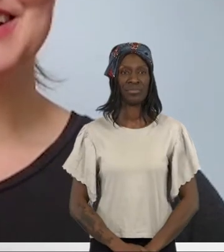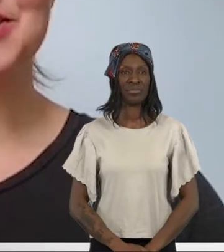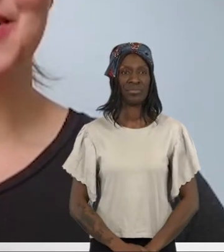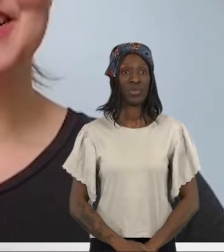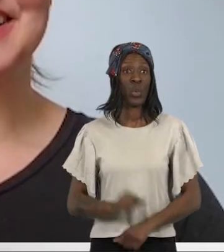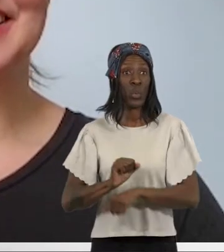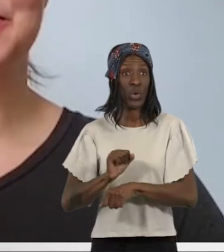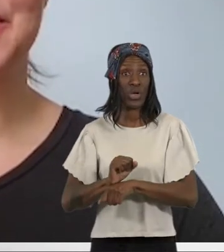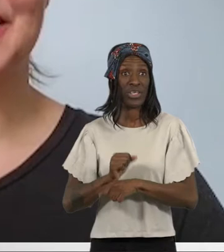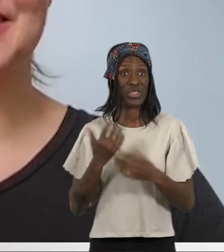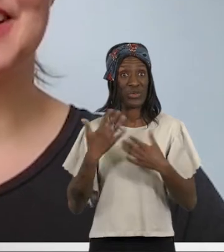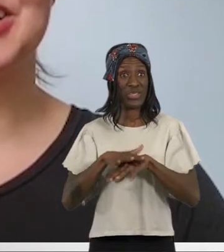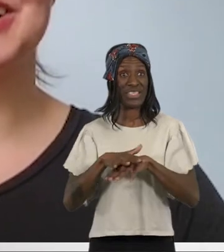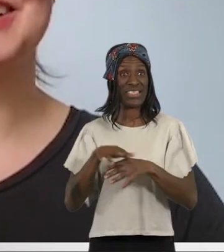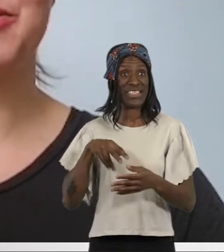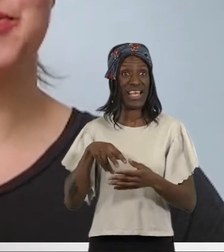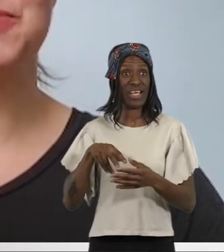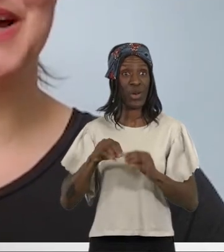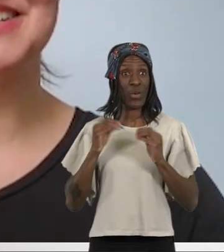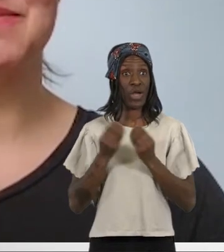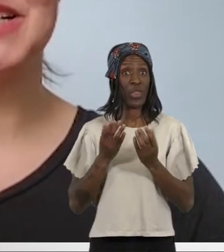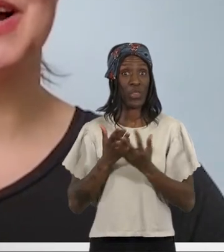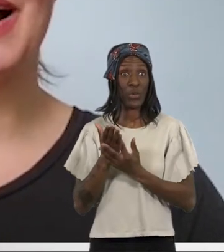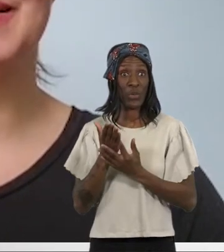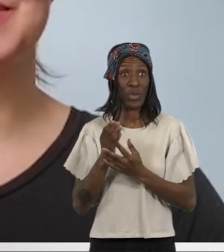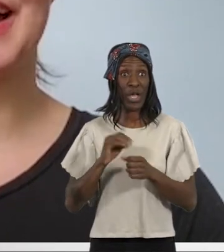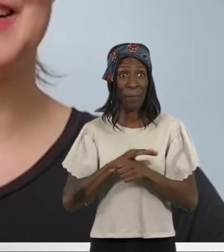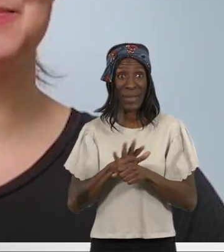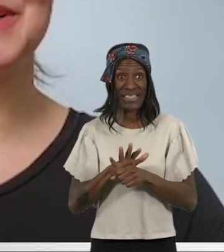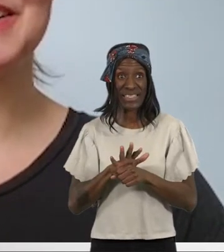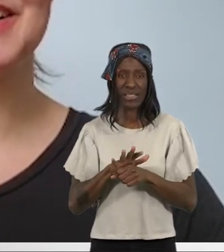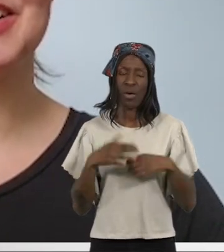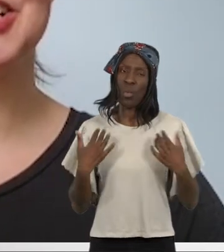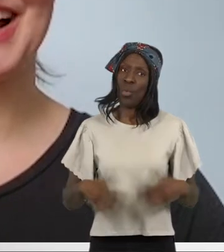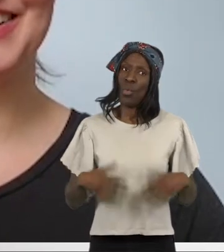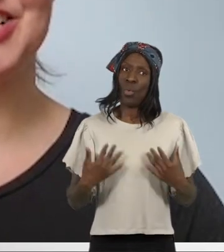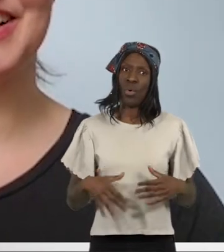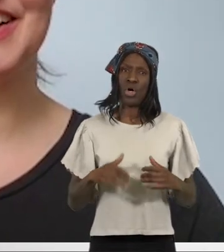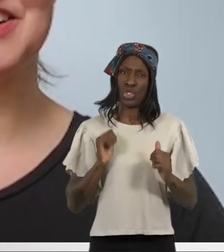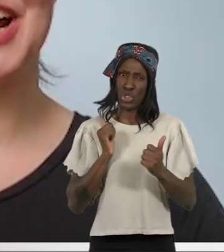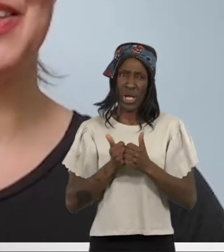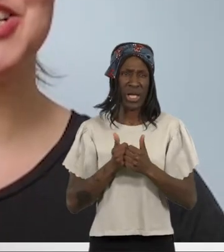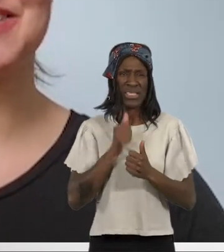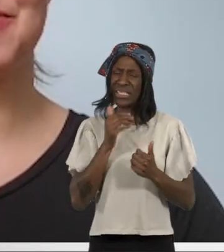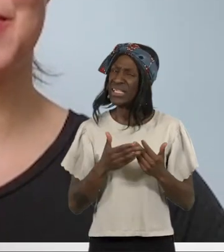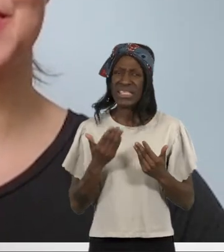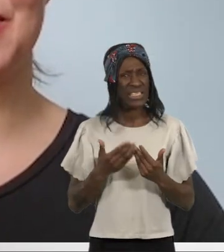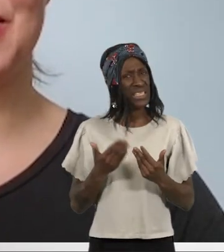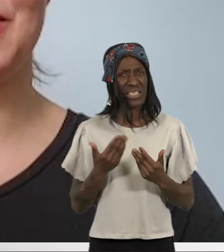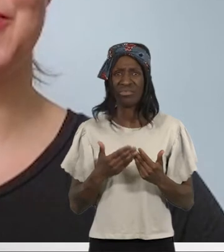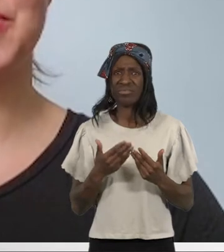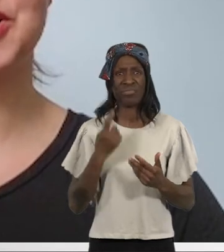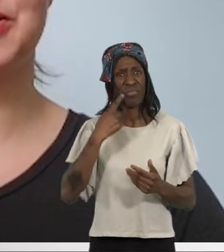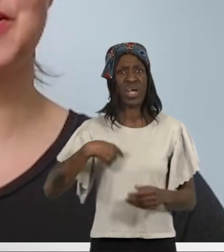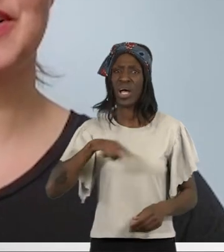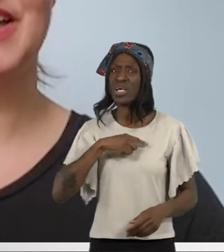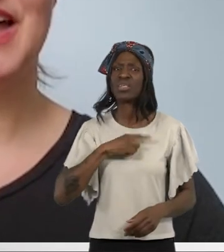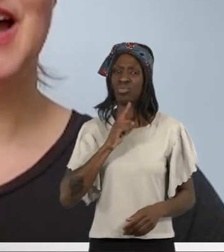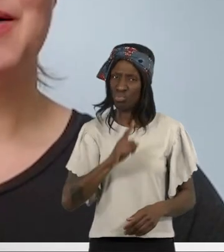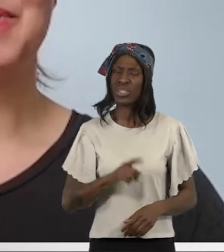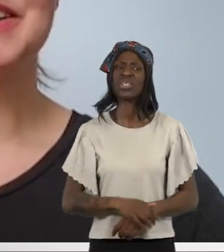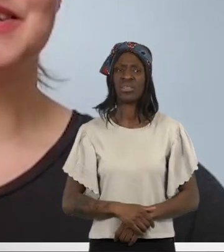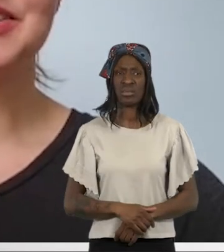Working in an integrated dance organization through pandemic times has been challenging, and challenging for us all, for